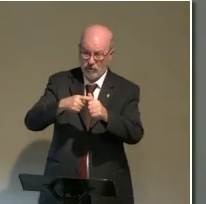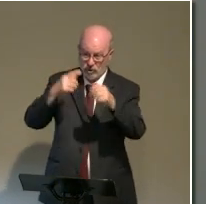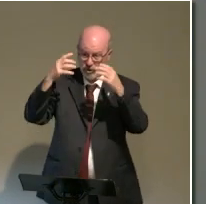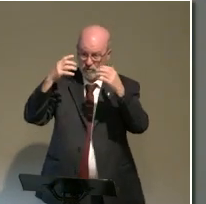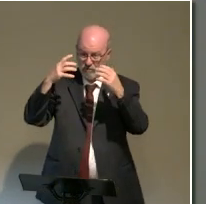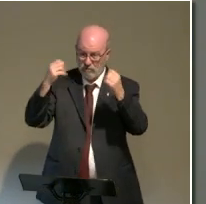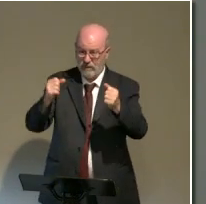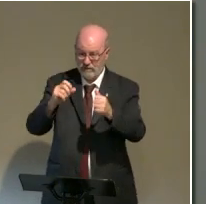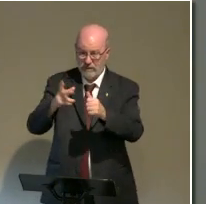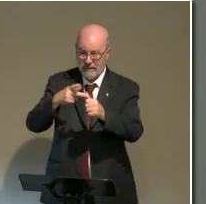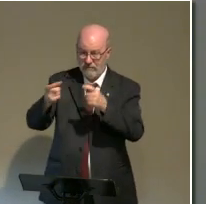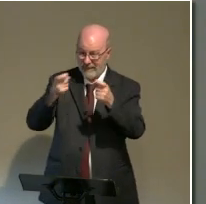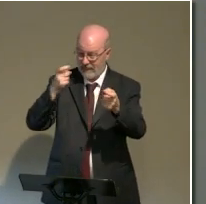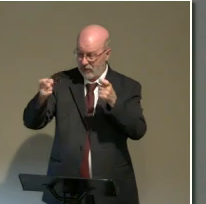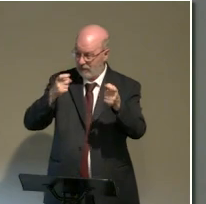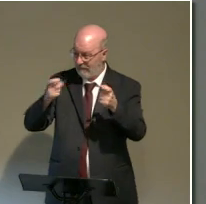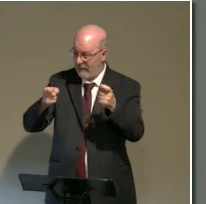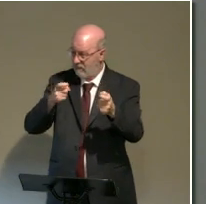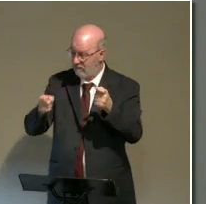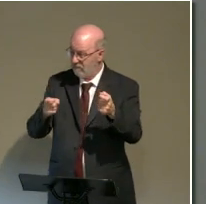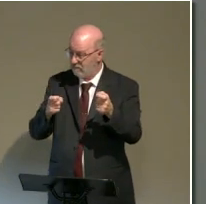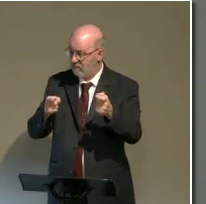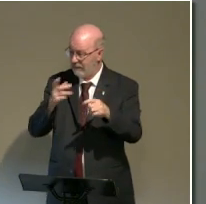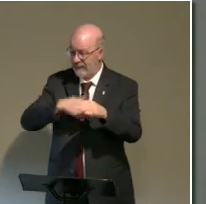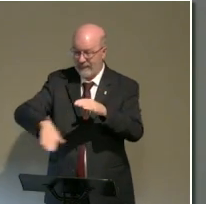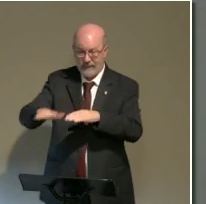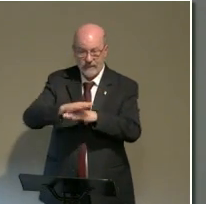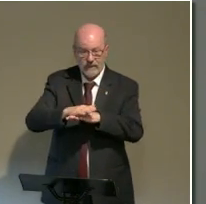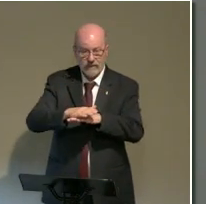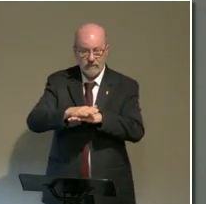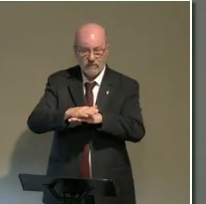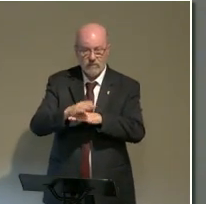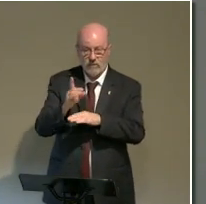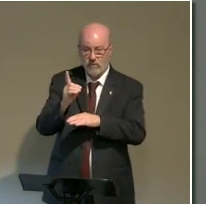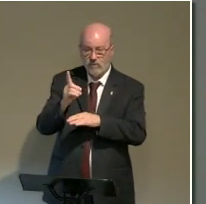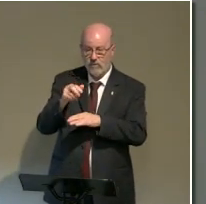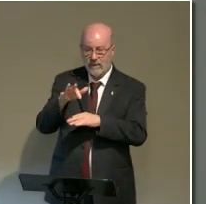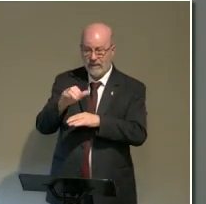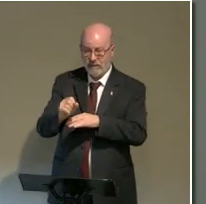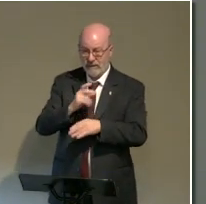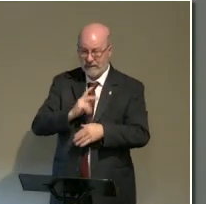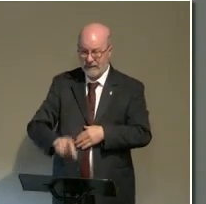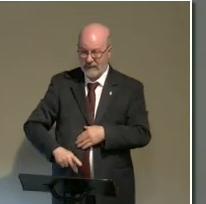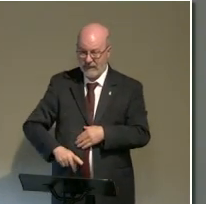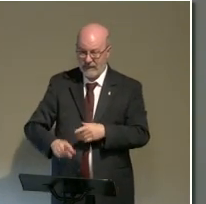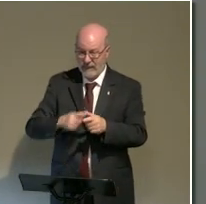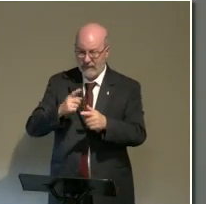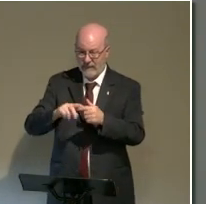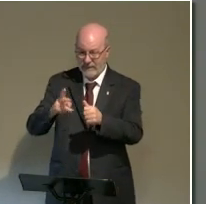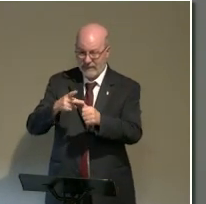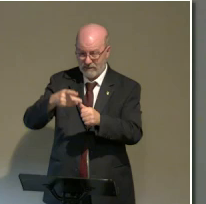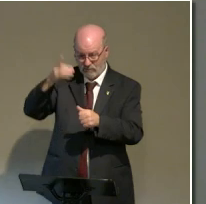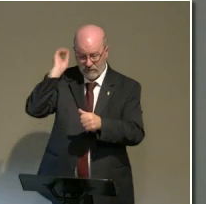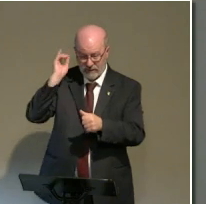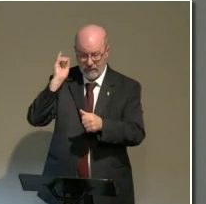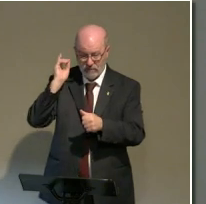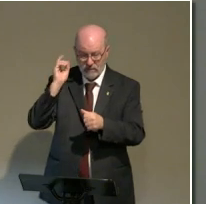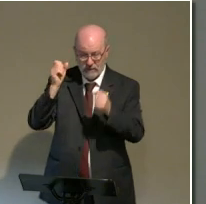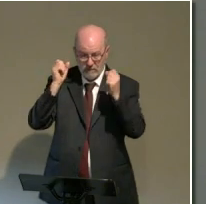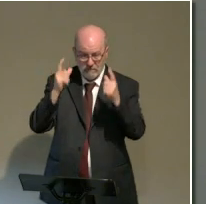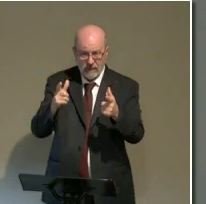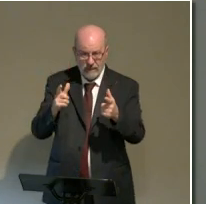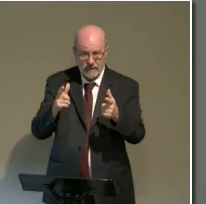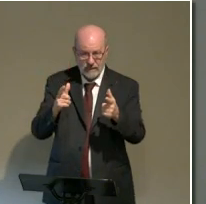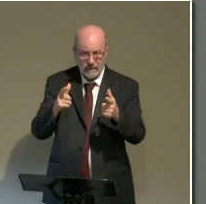he was second in command in the kingdom. So it was Darius, and then it was Daniel, and it's unbelievable. This is